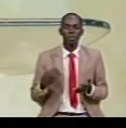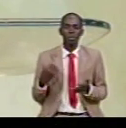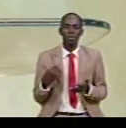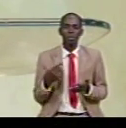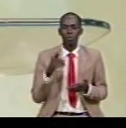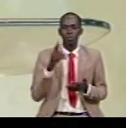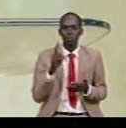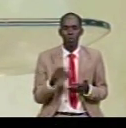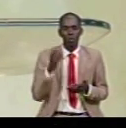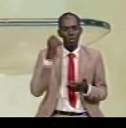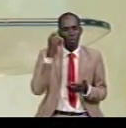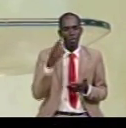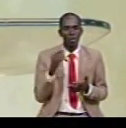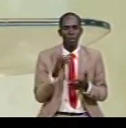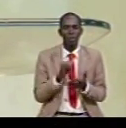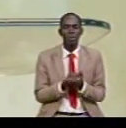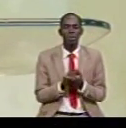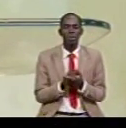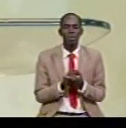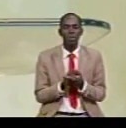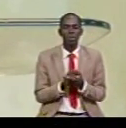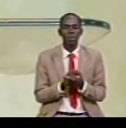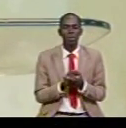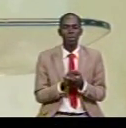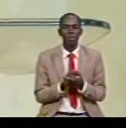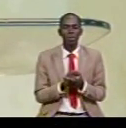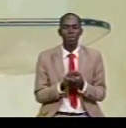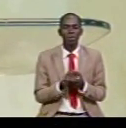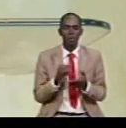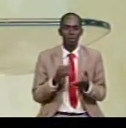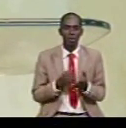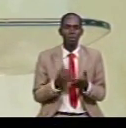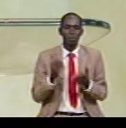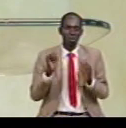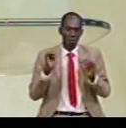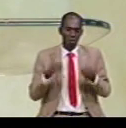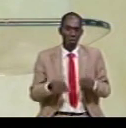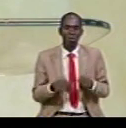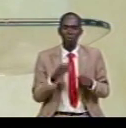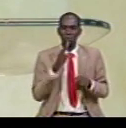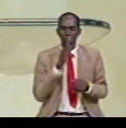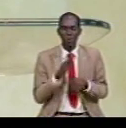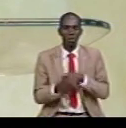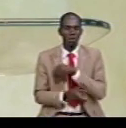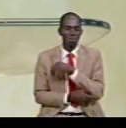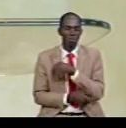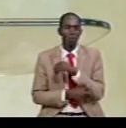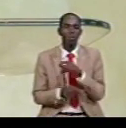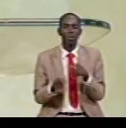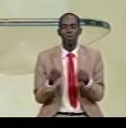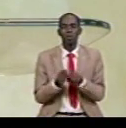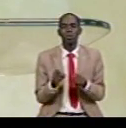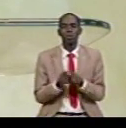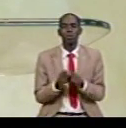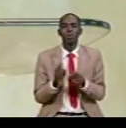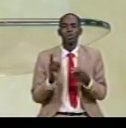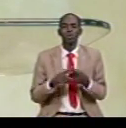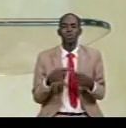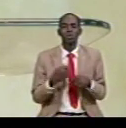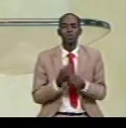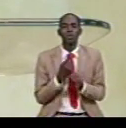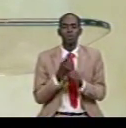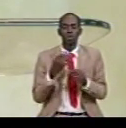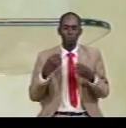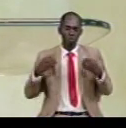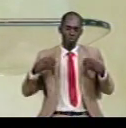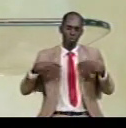understand that it could be temptation also. It could be temptation to discourage you. It could be temptation